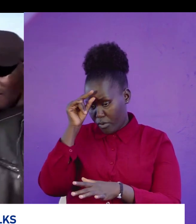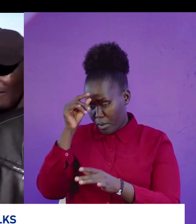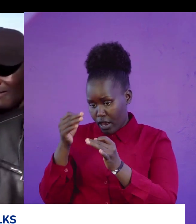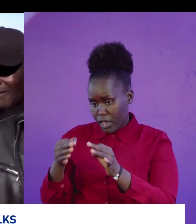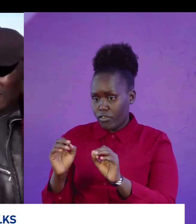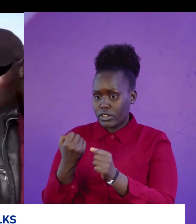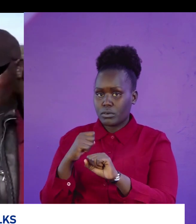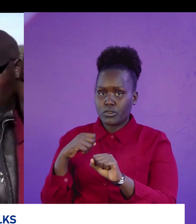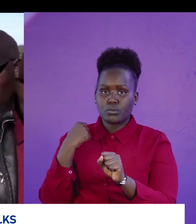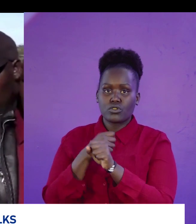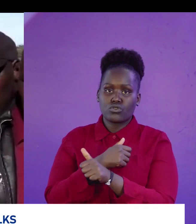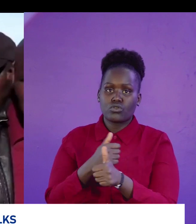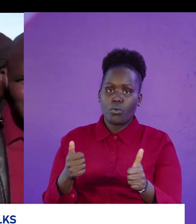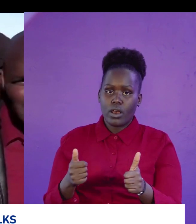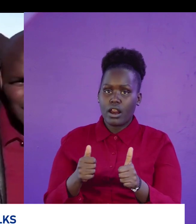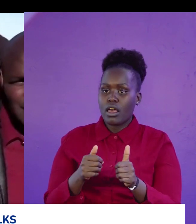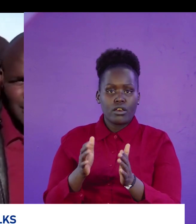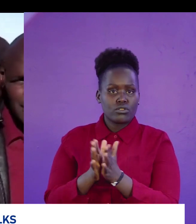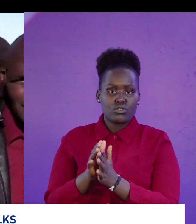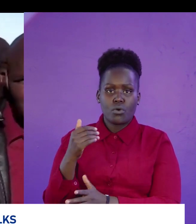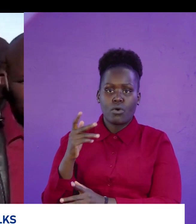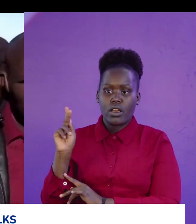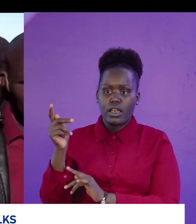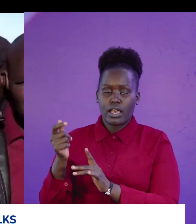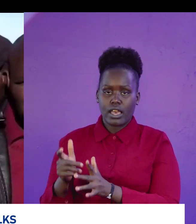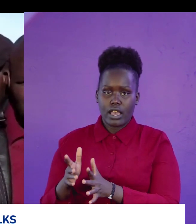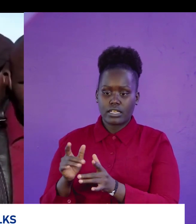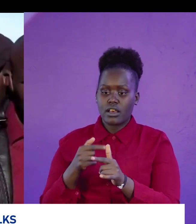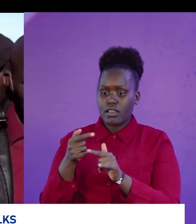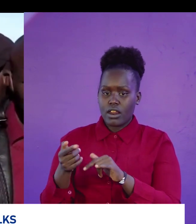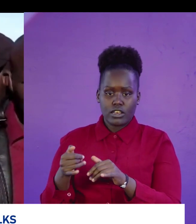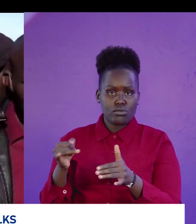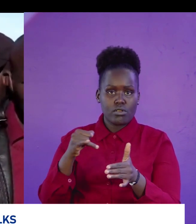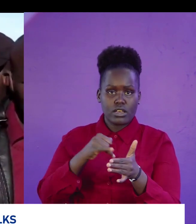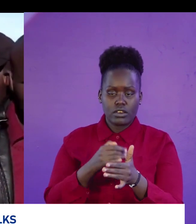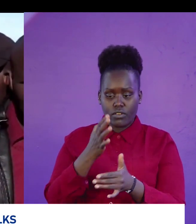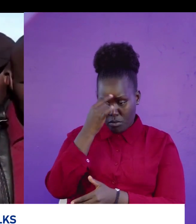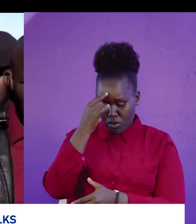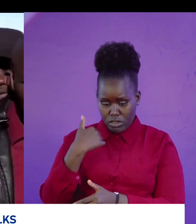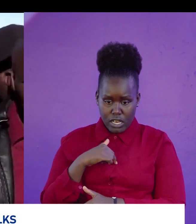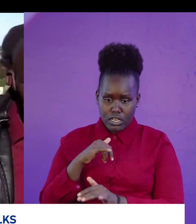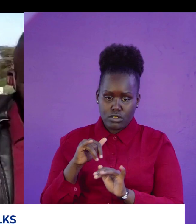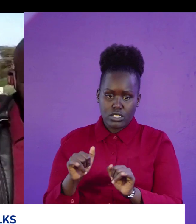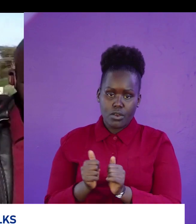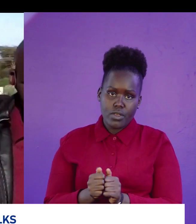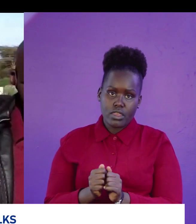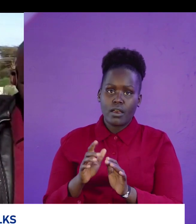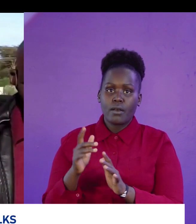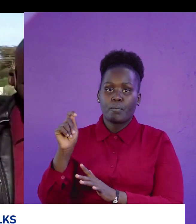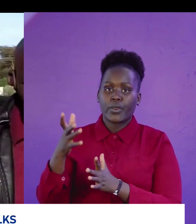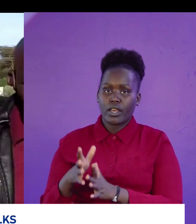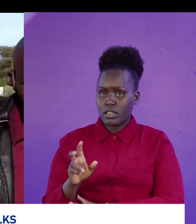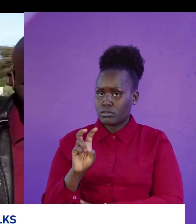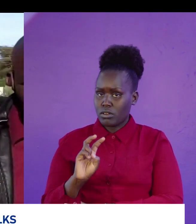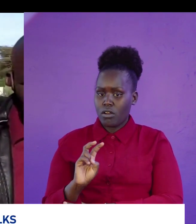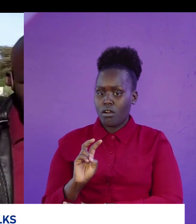kufanya vizuri, kufanyia Wakenya vizuri, tunaingilia ndani sawasawa, kwa sababu sisi tunakaa na wananchi. Tunaangalia sauti ya